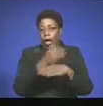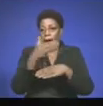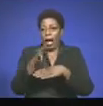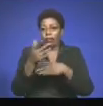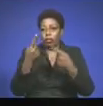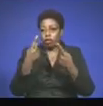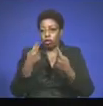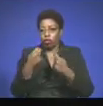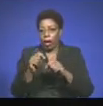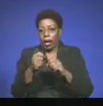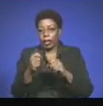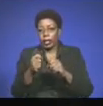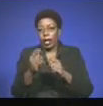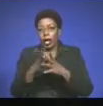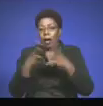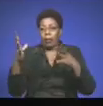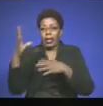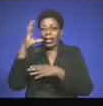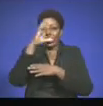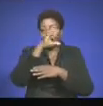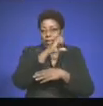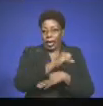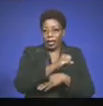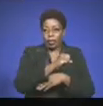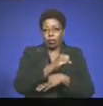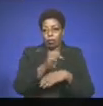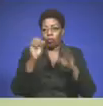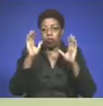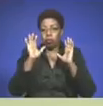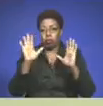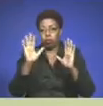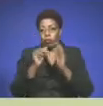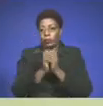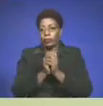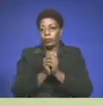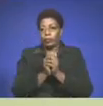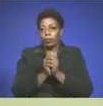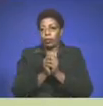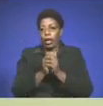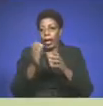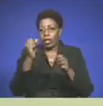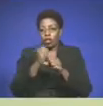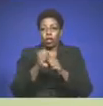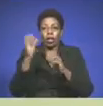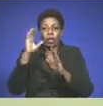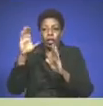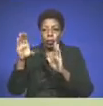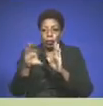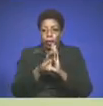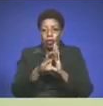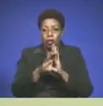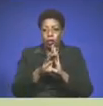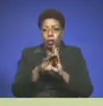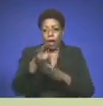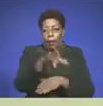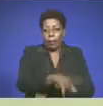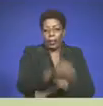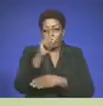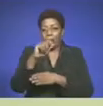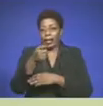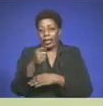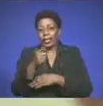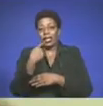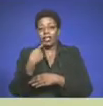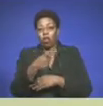few tries. Her big guess was a revolution for her life. I took the pictures, grab up my keys, tell